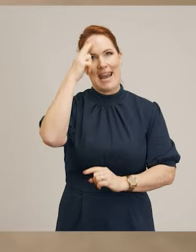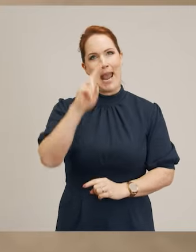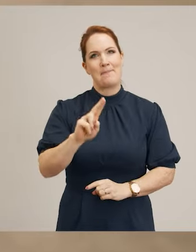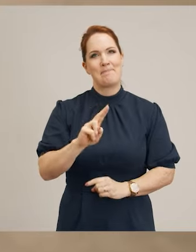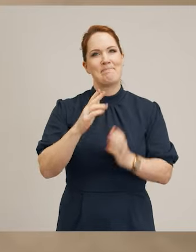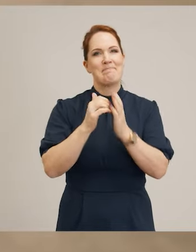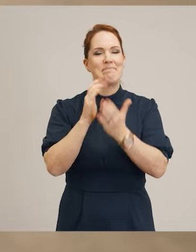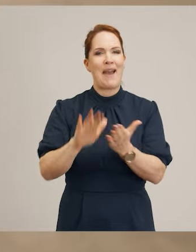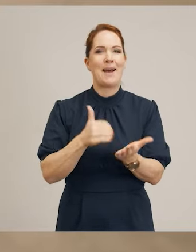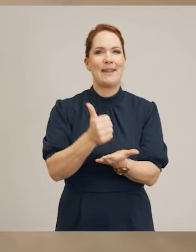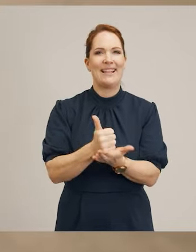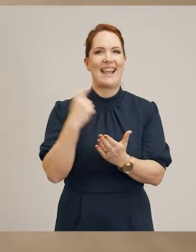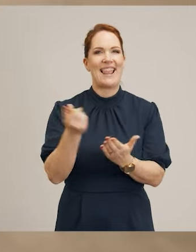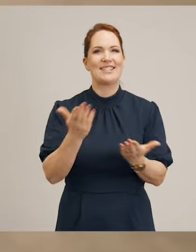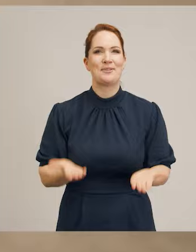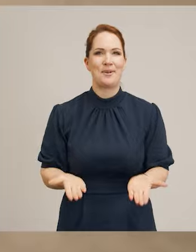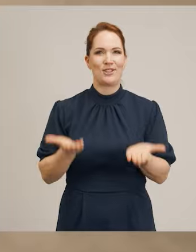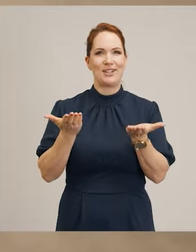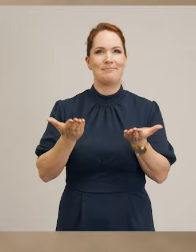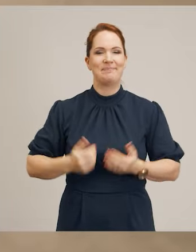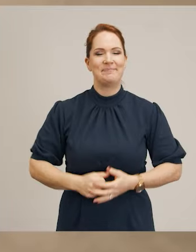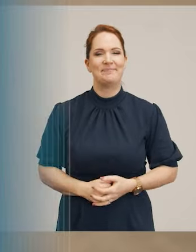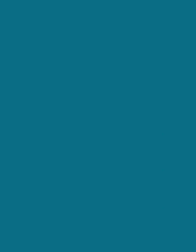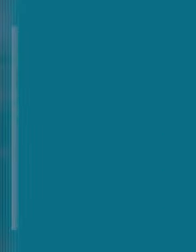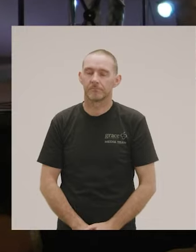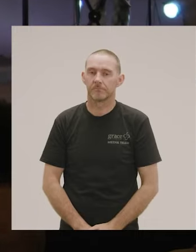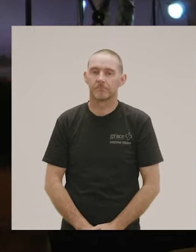name? Amen. Let's worship.